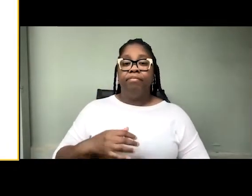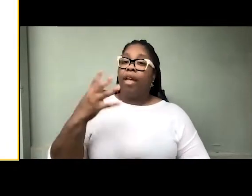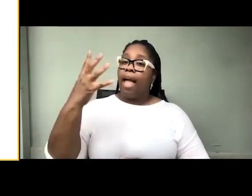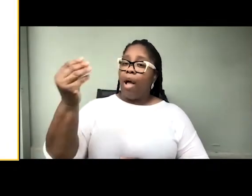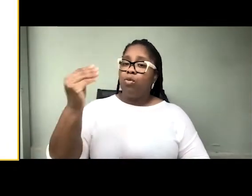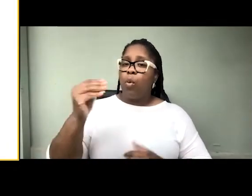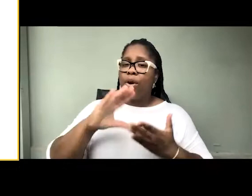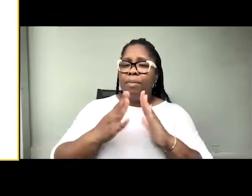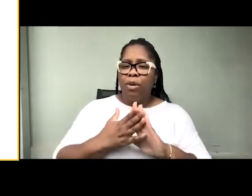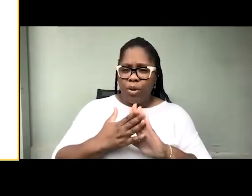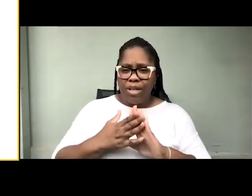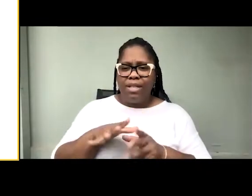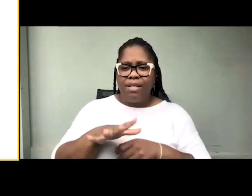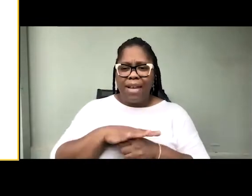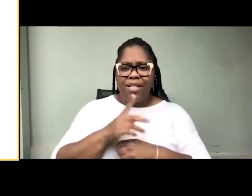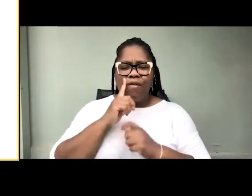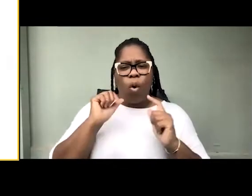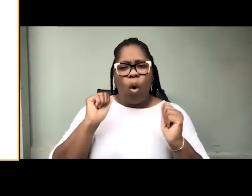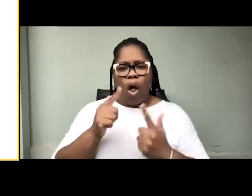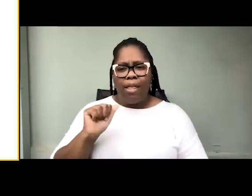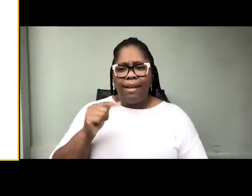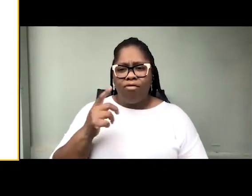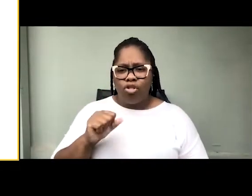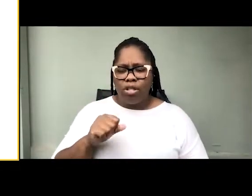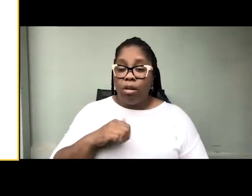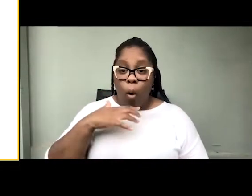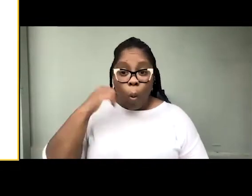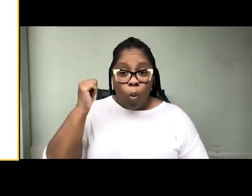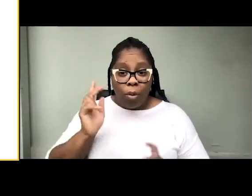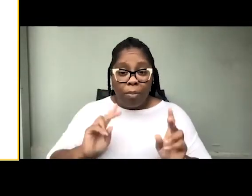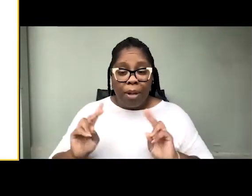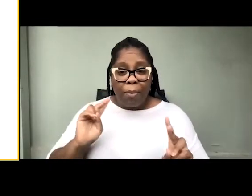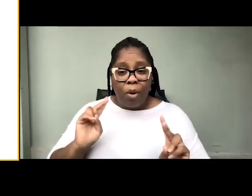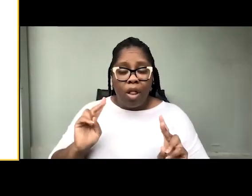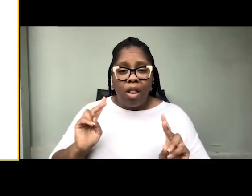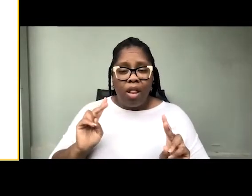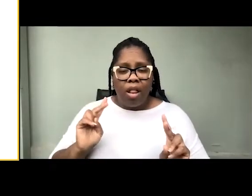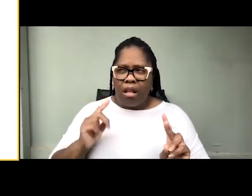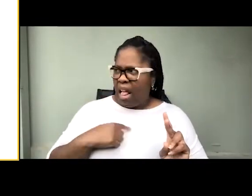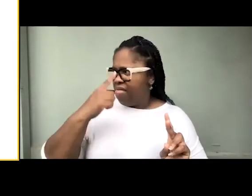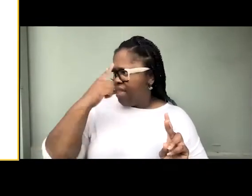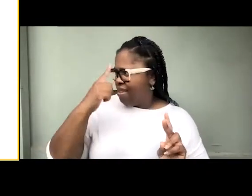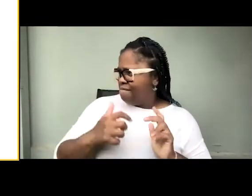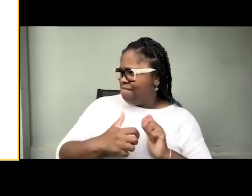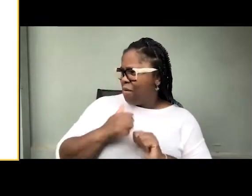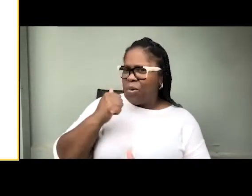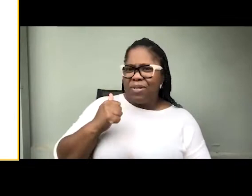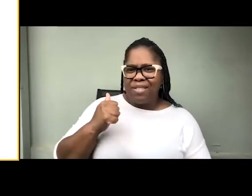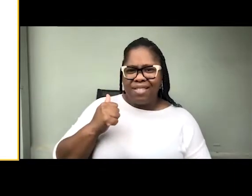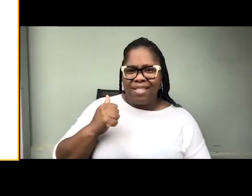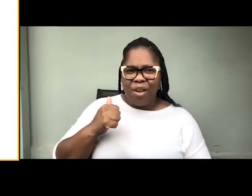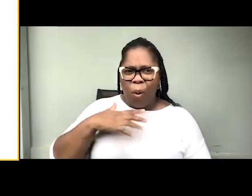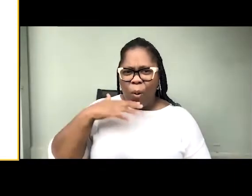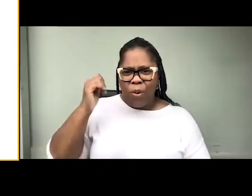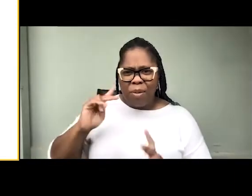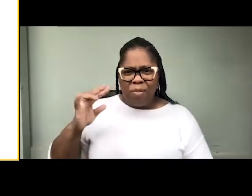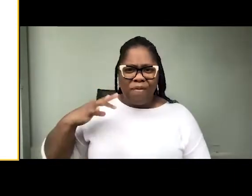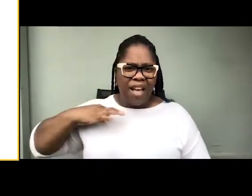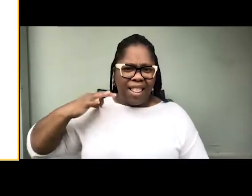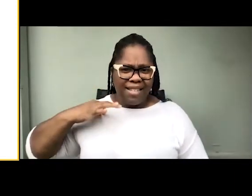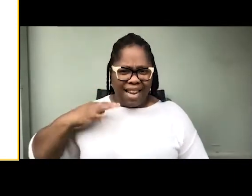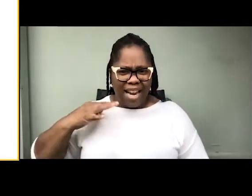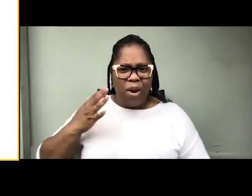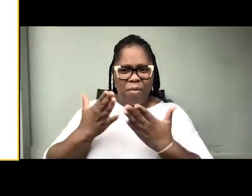all ages. Older adults are actually one of our, they make up, I think, the majority of volunteers in our public parks, but